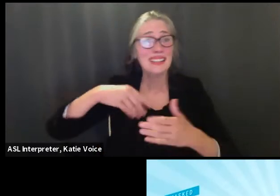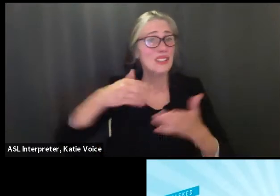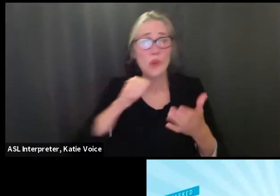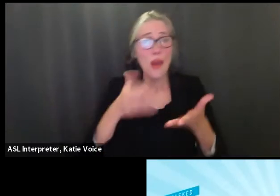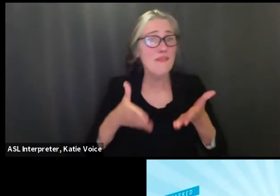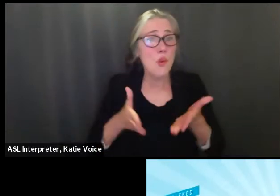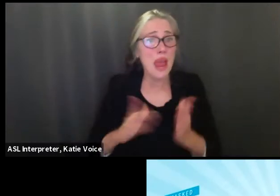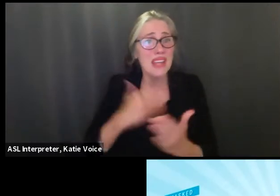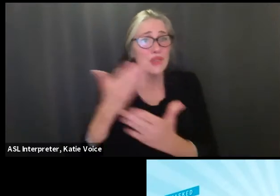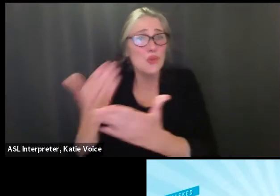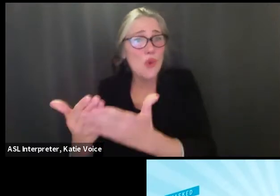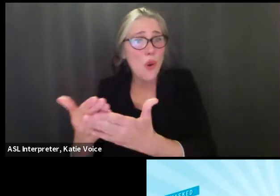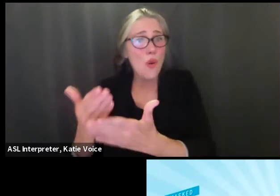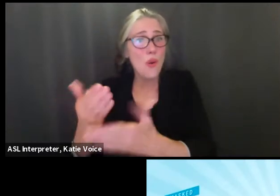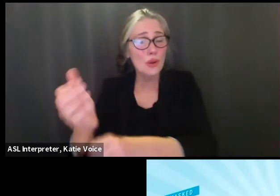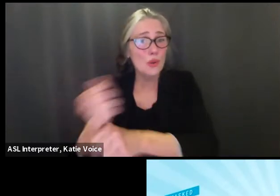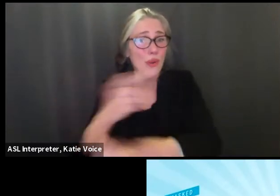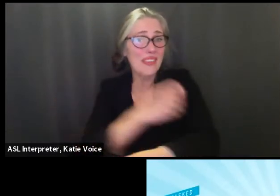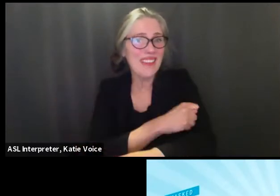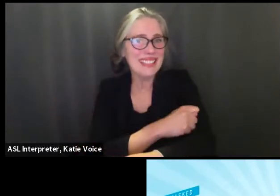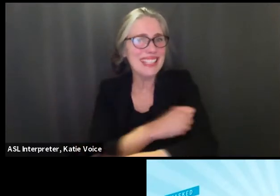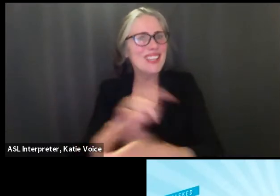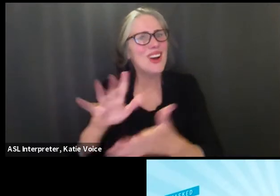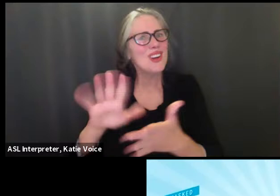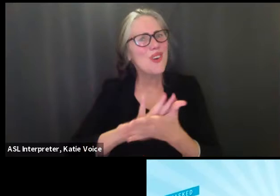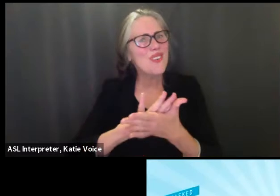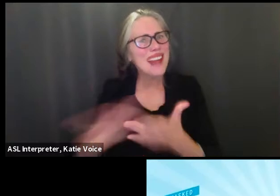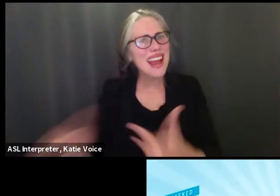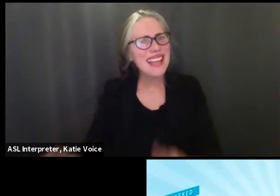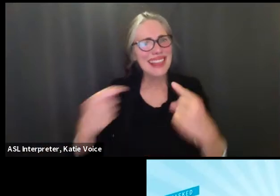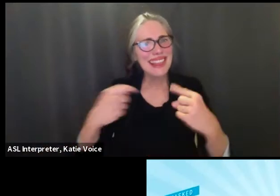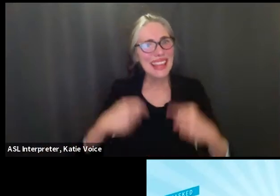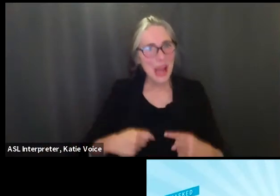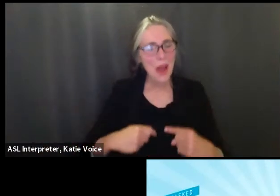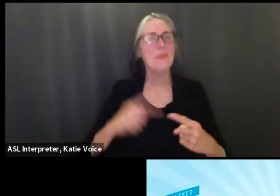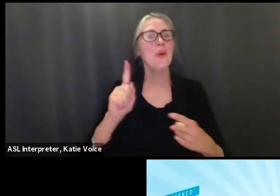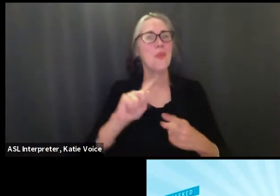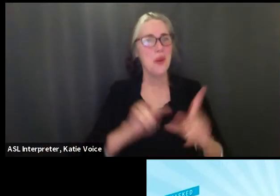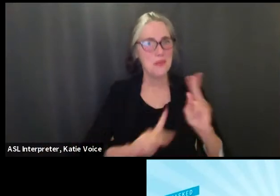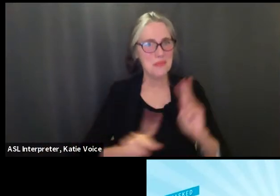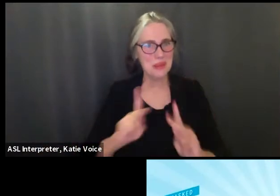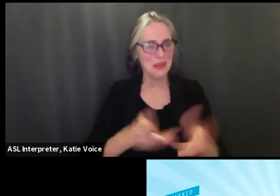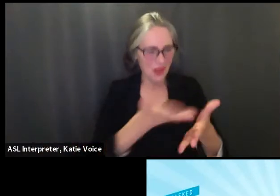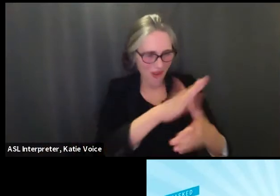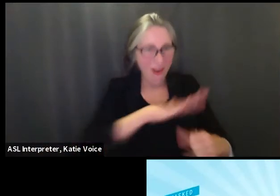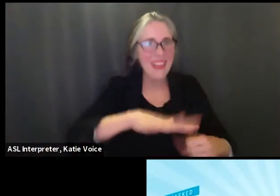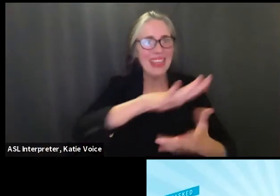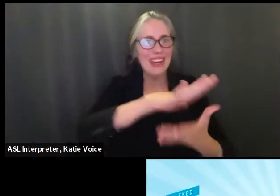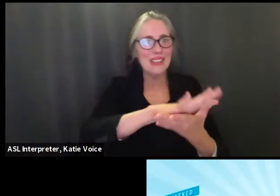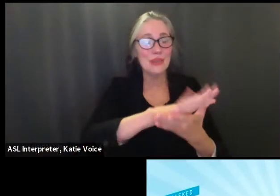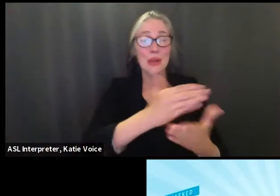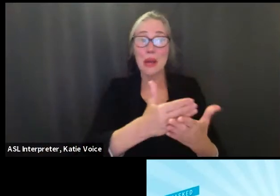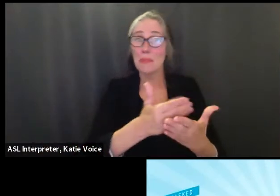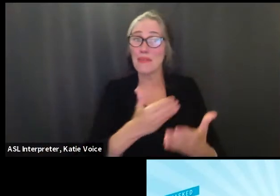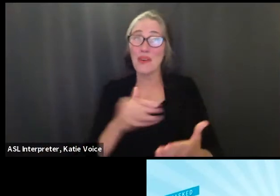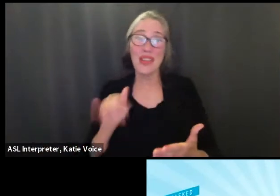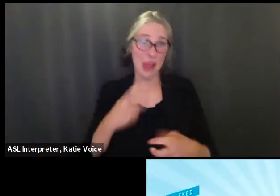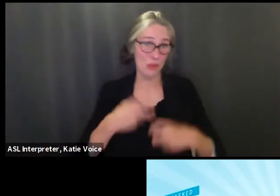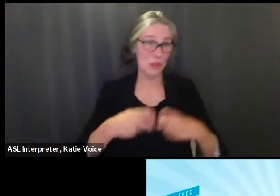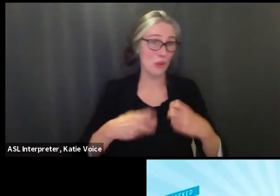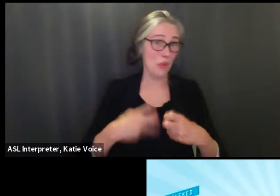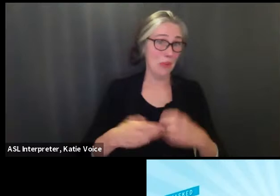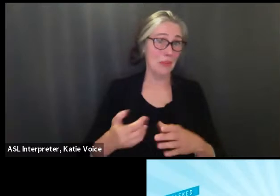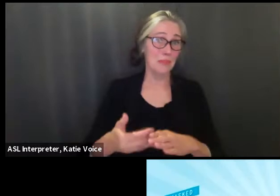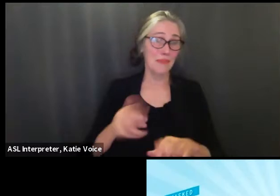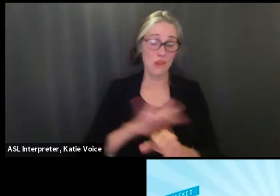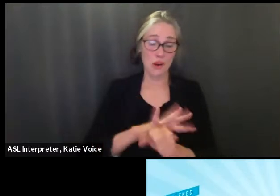it's yet another exacerbation of access that existed prior to the pandemic that is